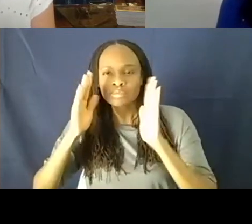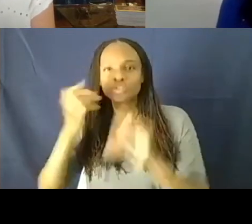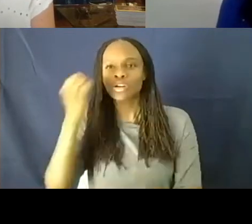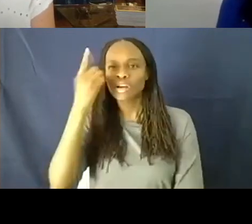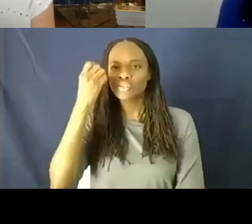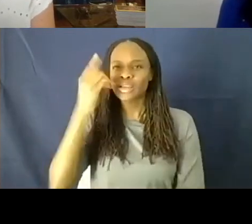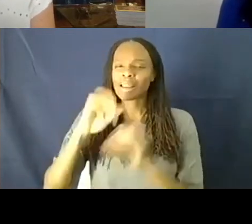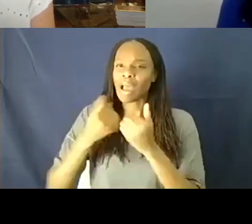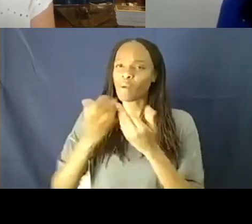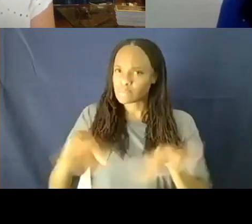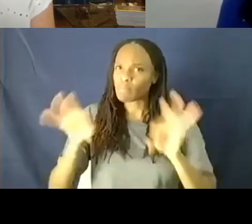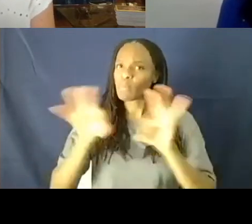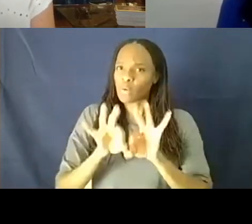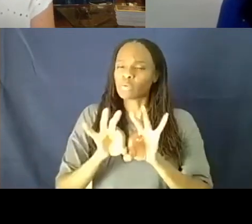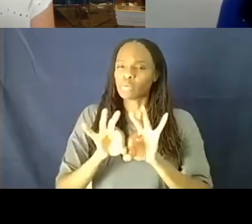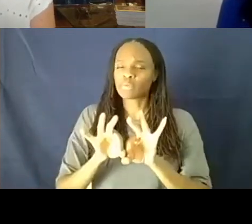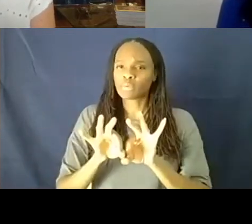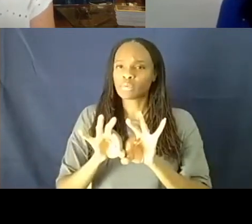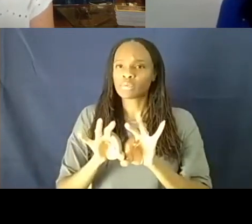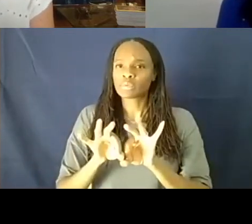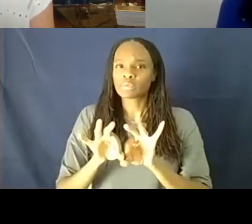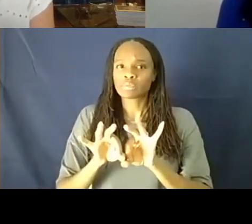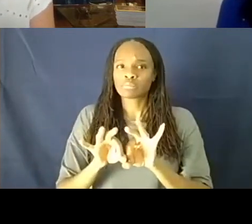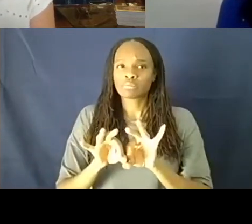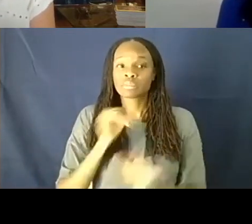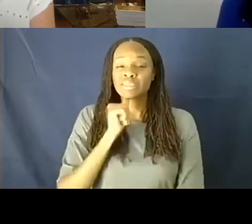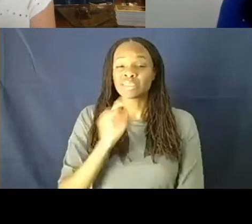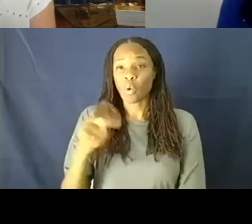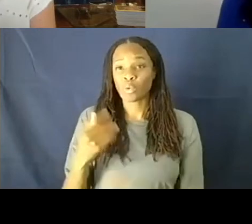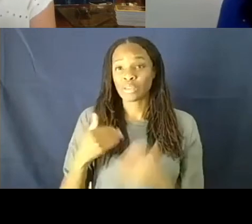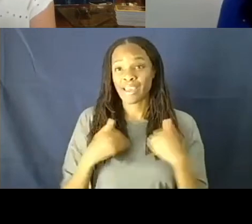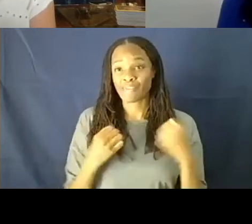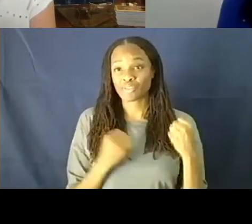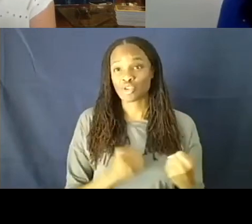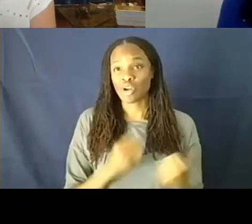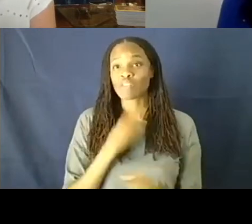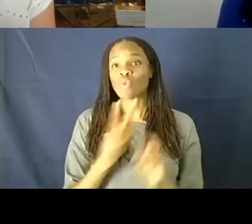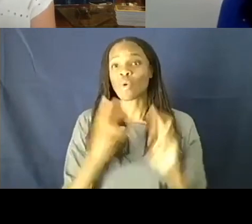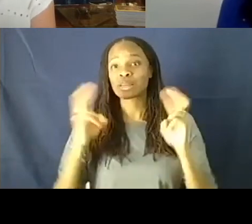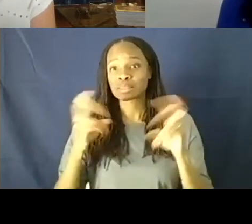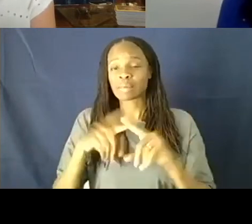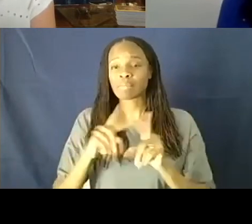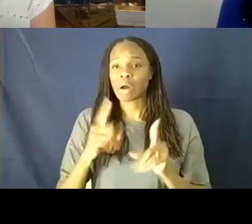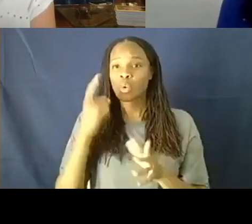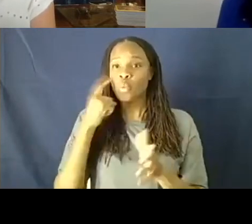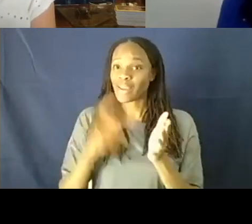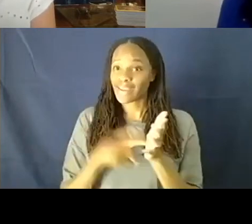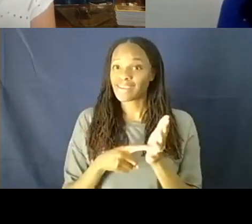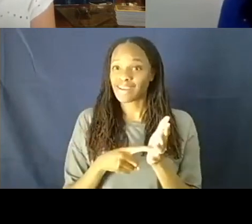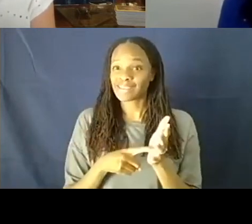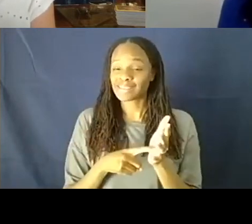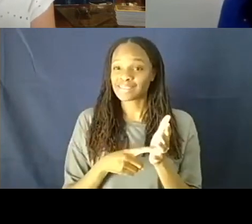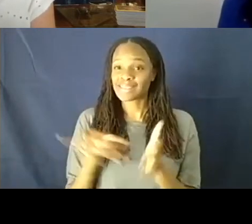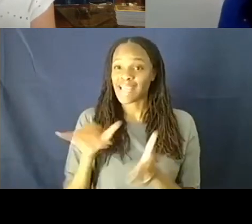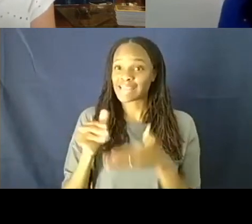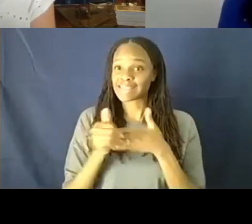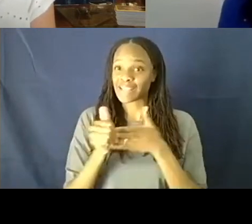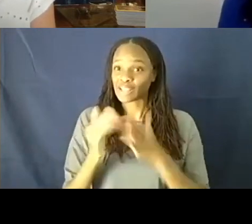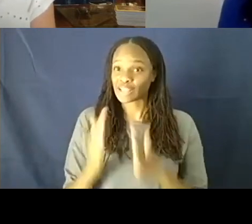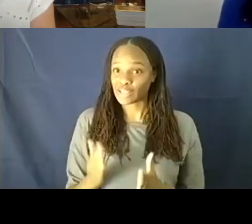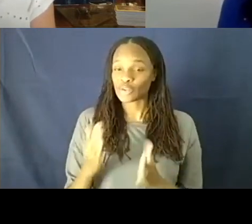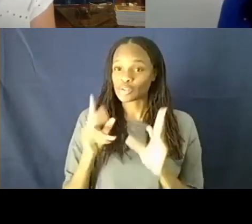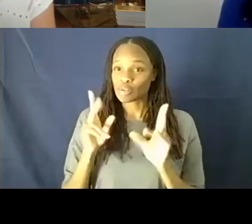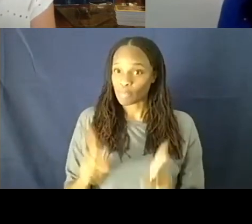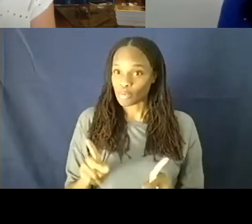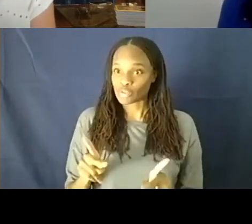to be not only have a strong voice, but also recognize that as a leader and as somebody who